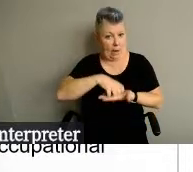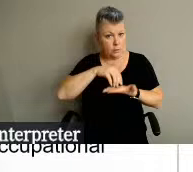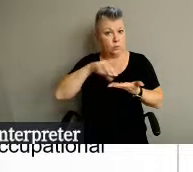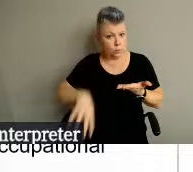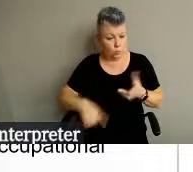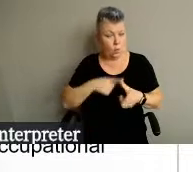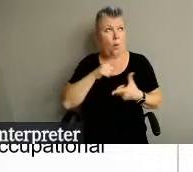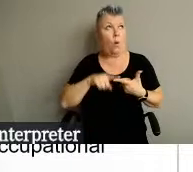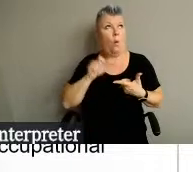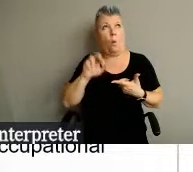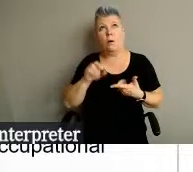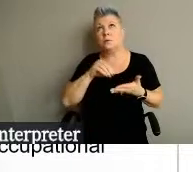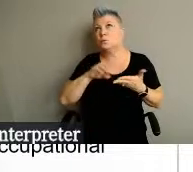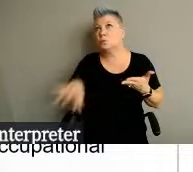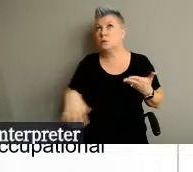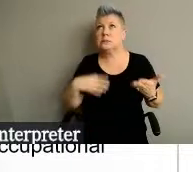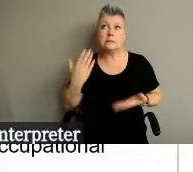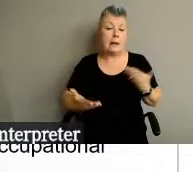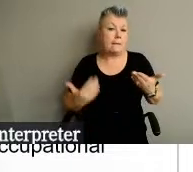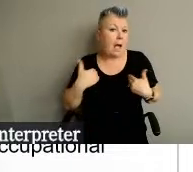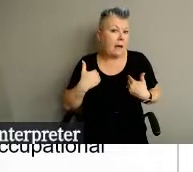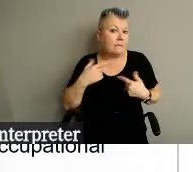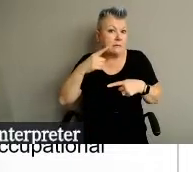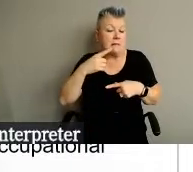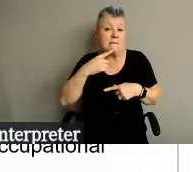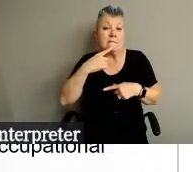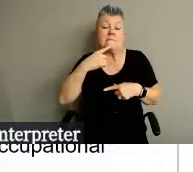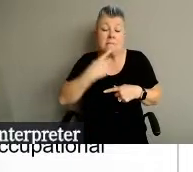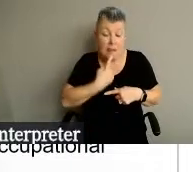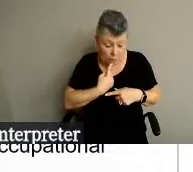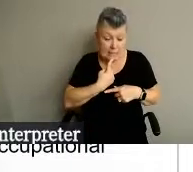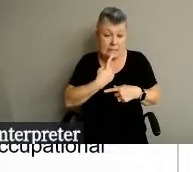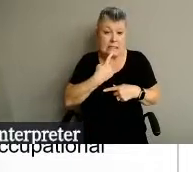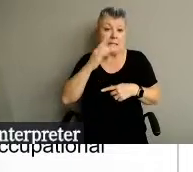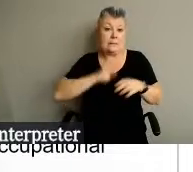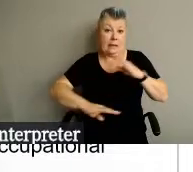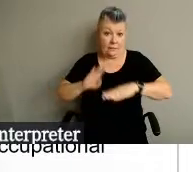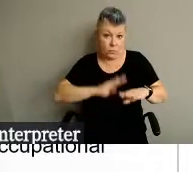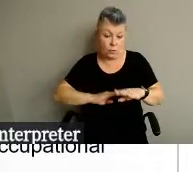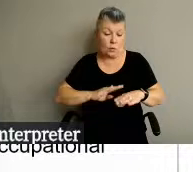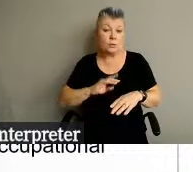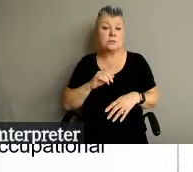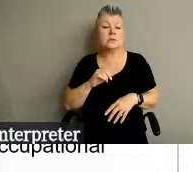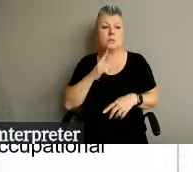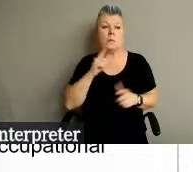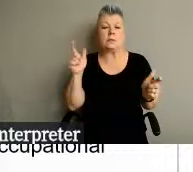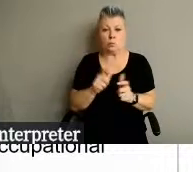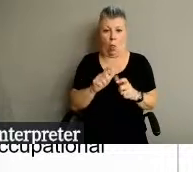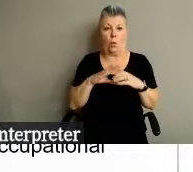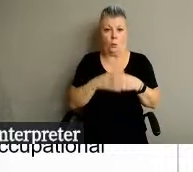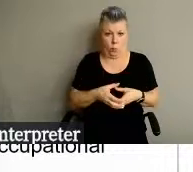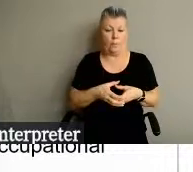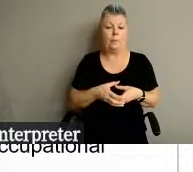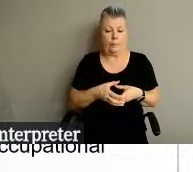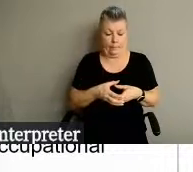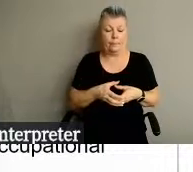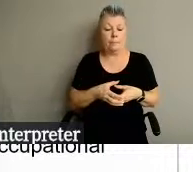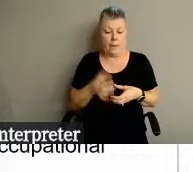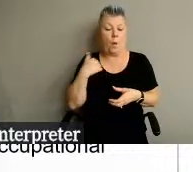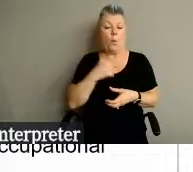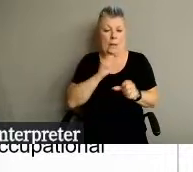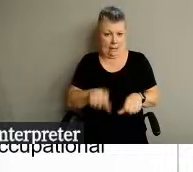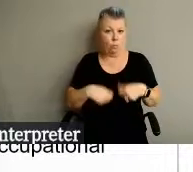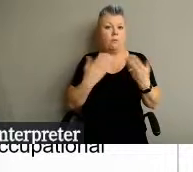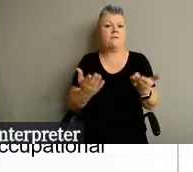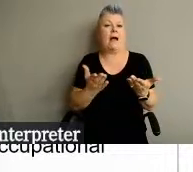students who might have very intense behaviors. And so those will be smaller settings that we will be able to provide some of